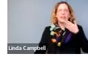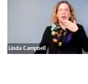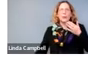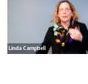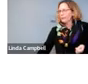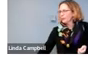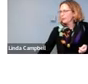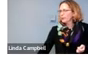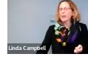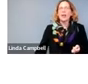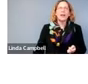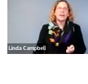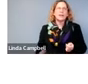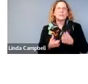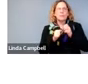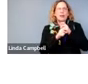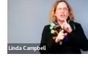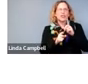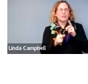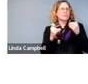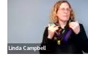Great. Thanks, Anne.